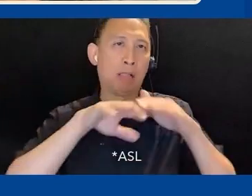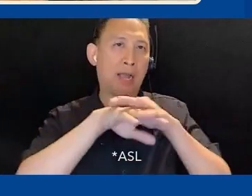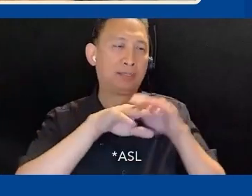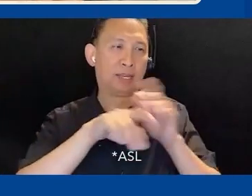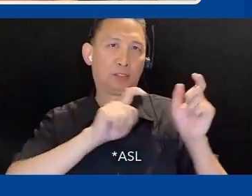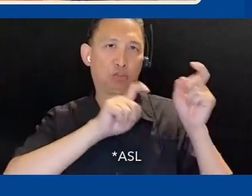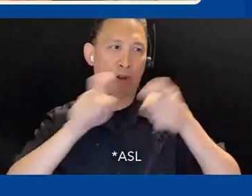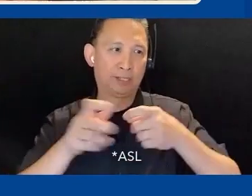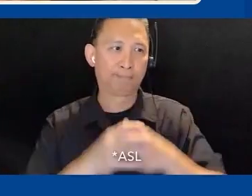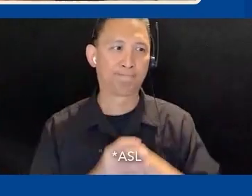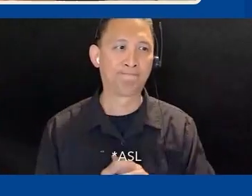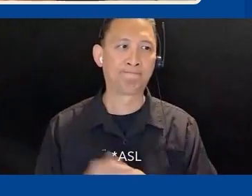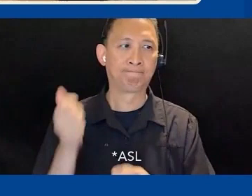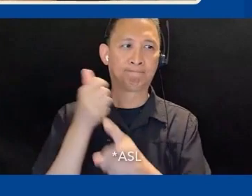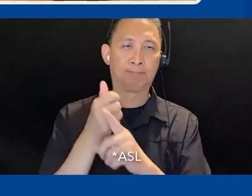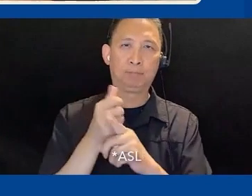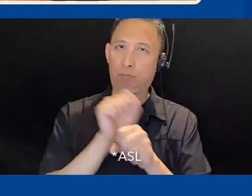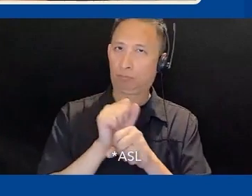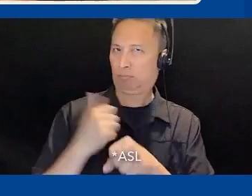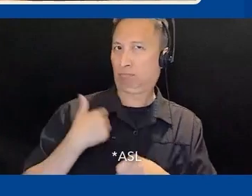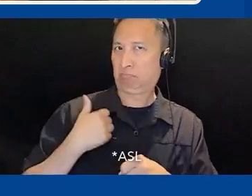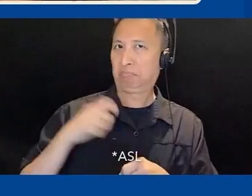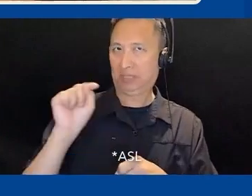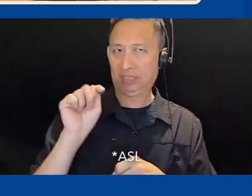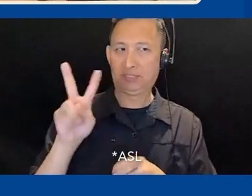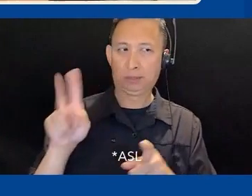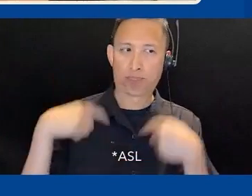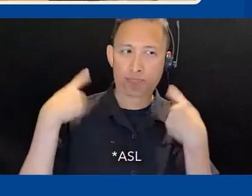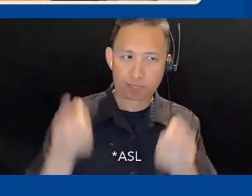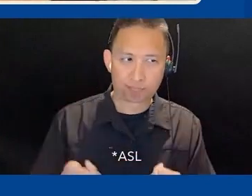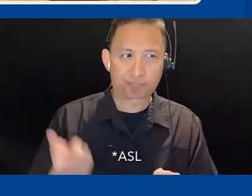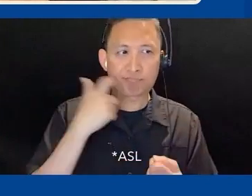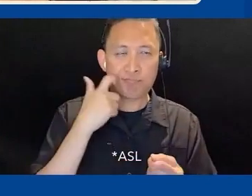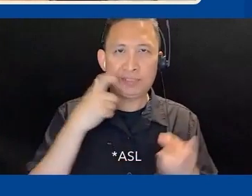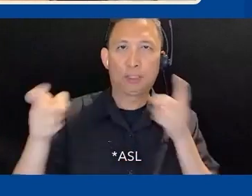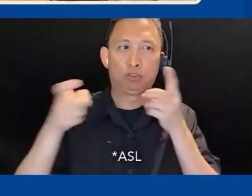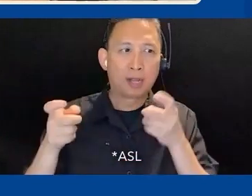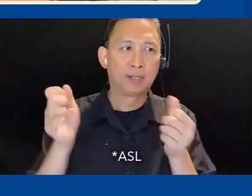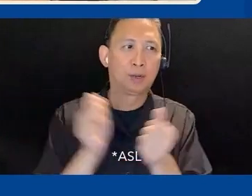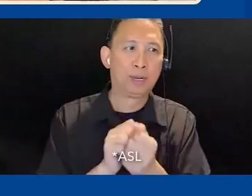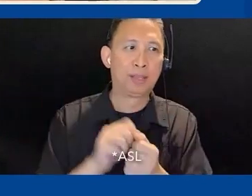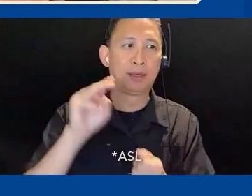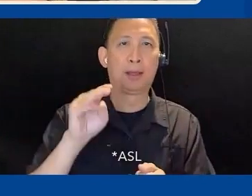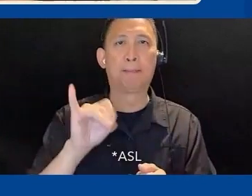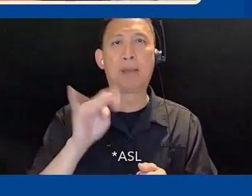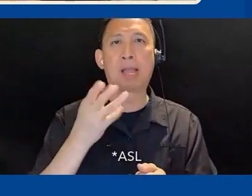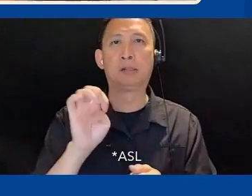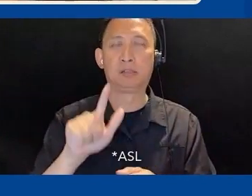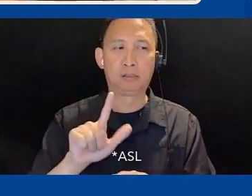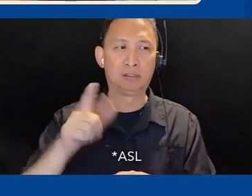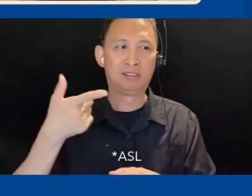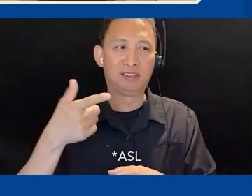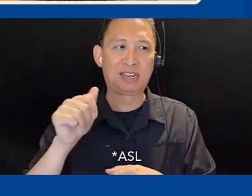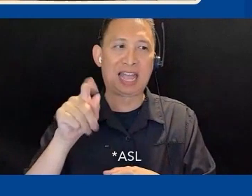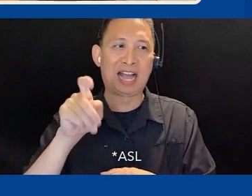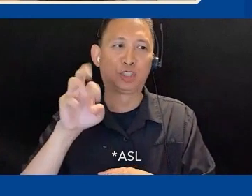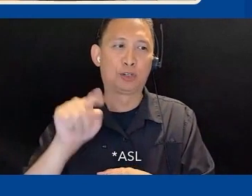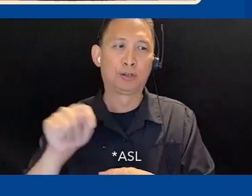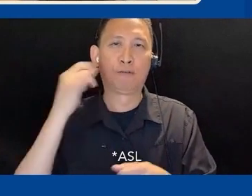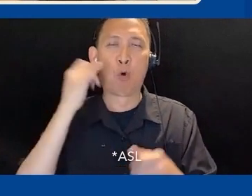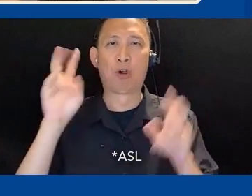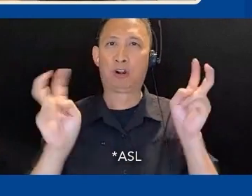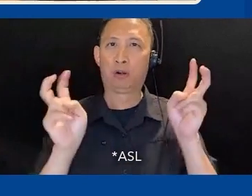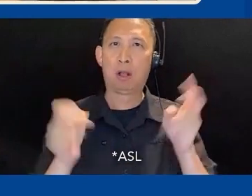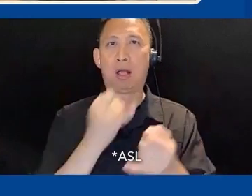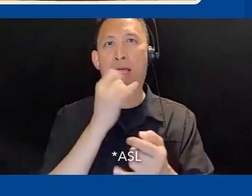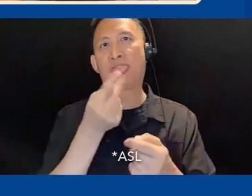television series Transplant and most recently directed The Last Out alongside Michael Gassert. So I'm so excited to be here